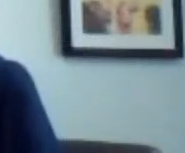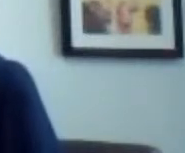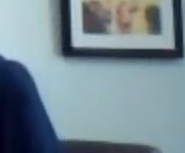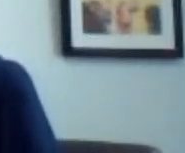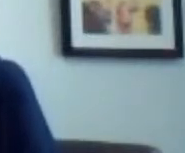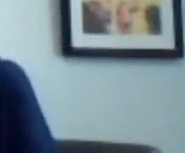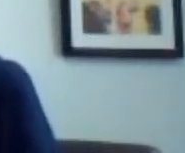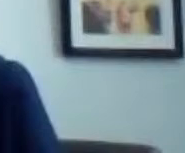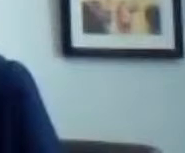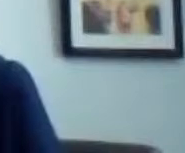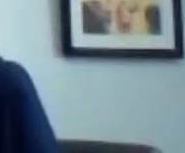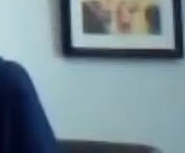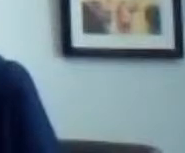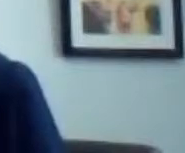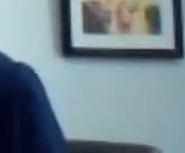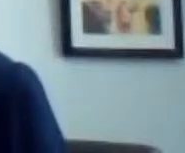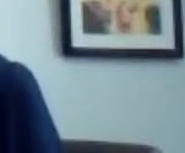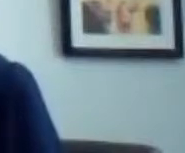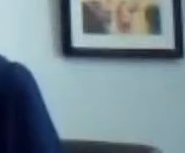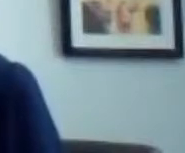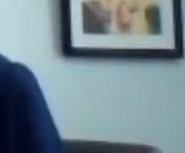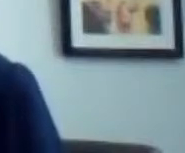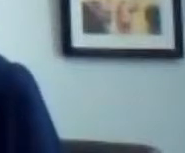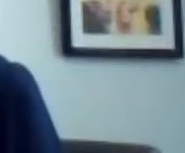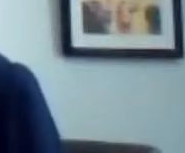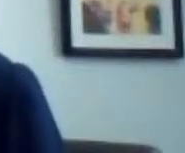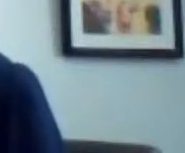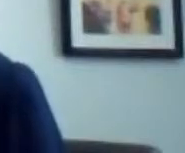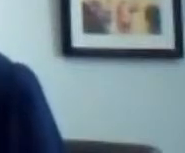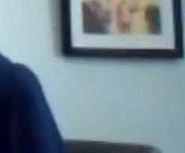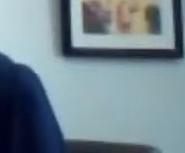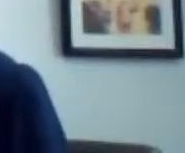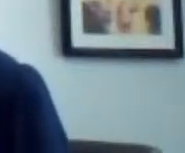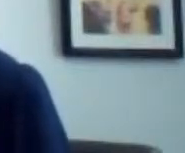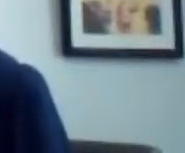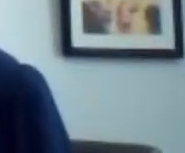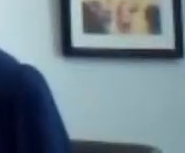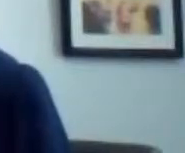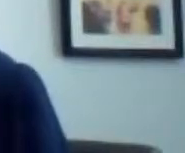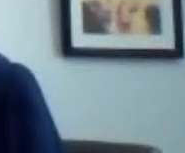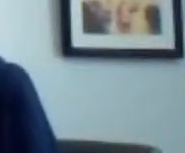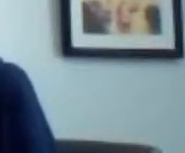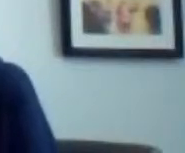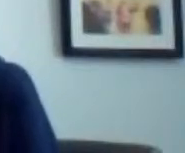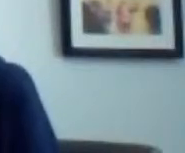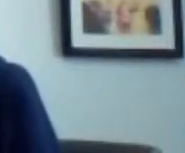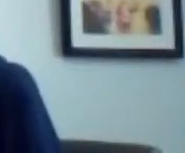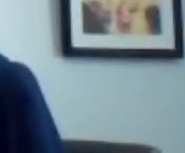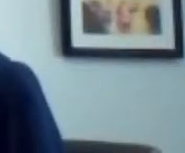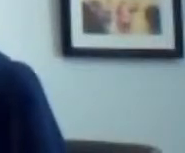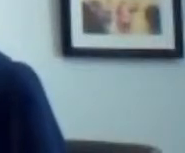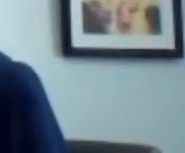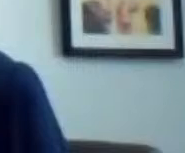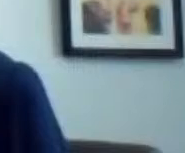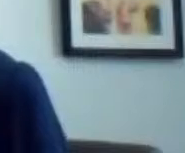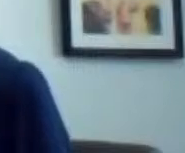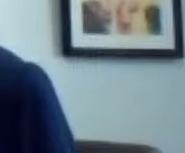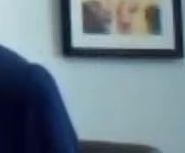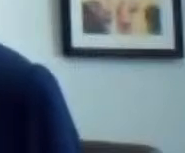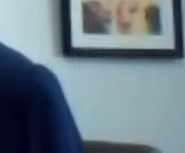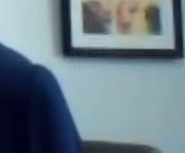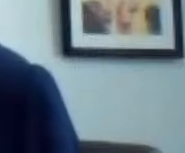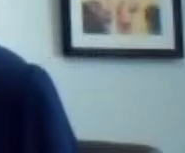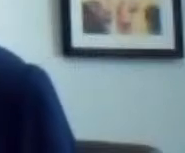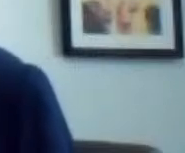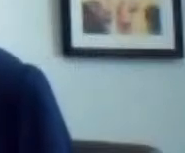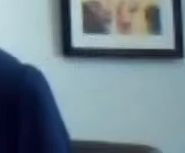Contarato, and whose work has been an exemplar and a reference in politics